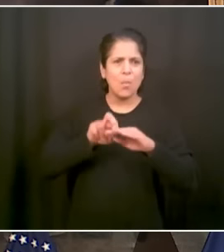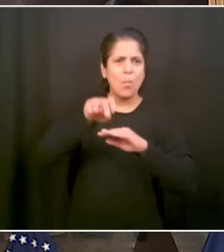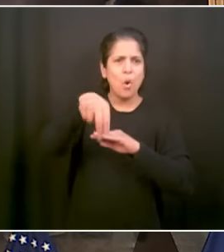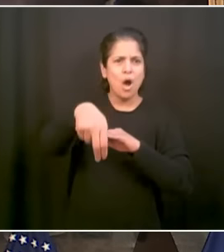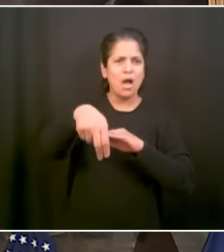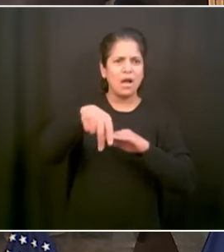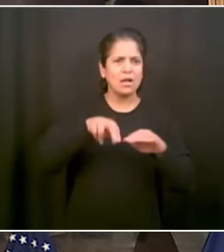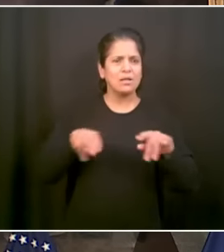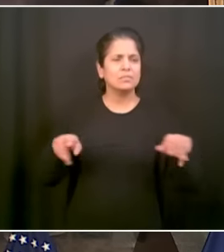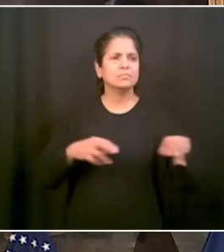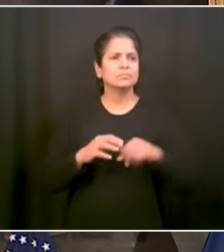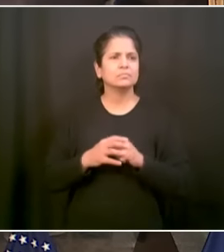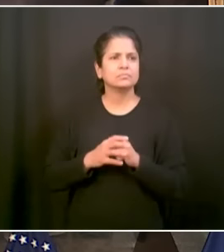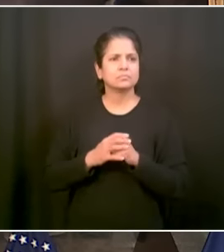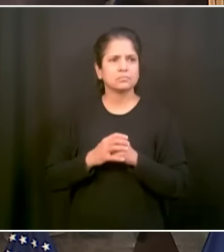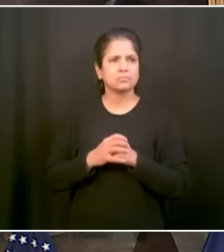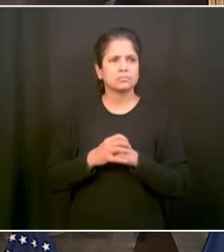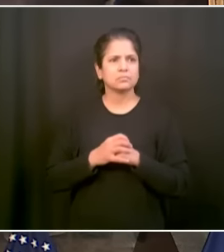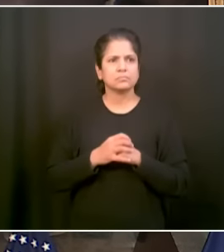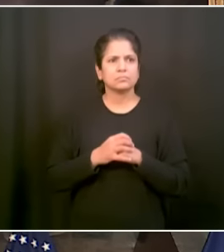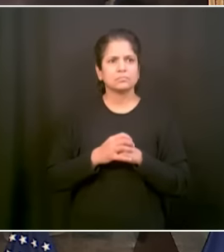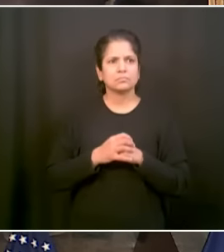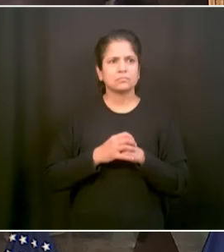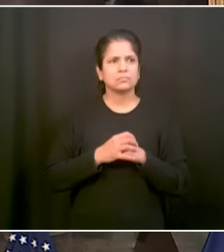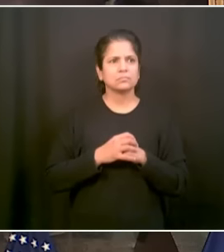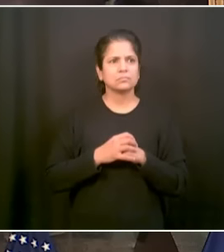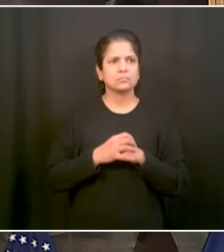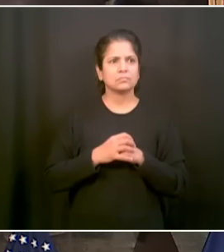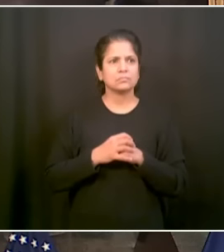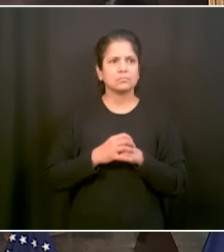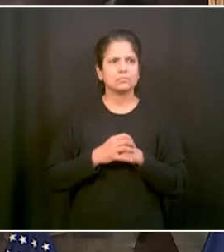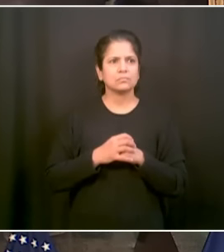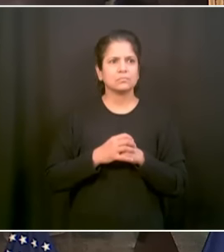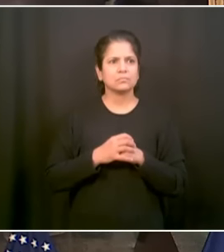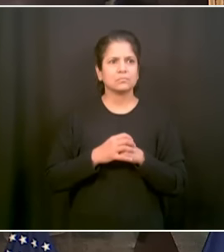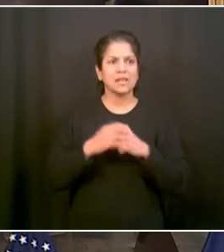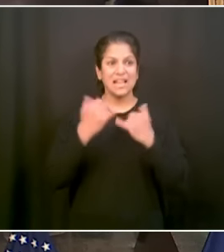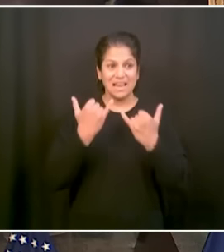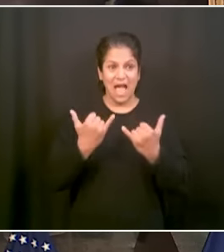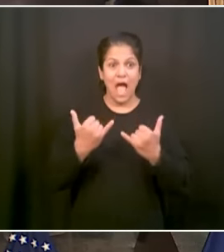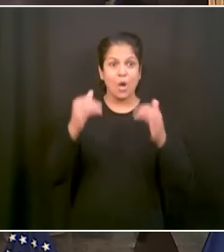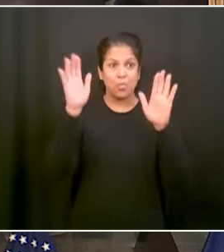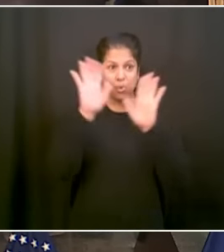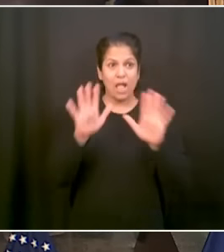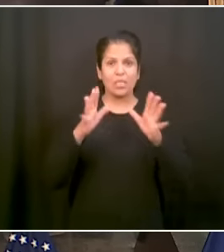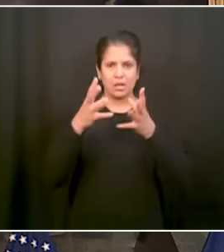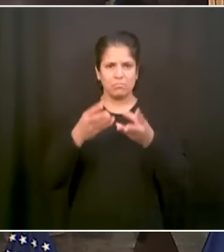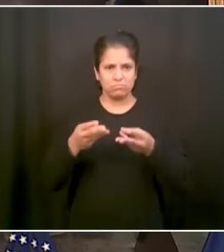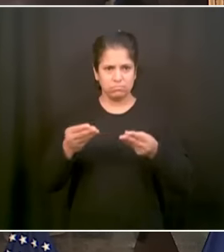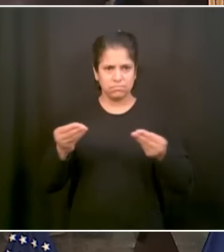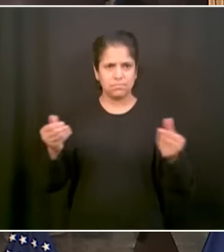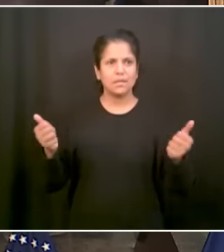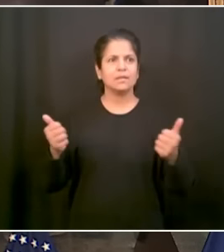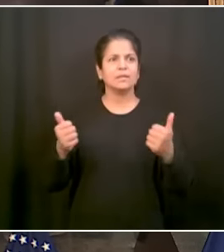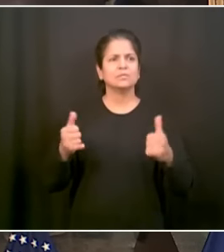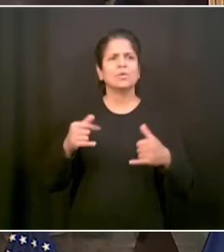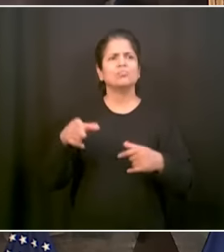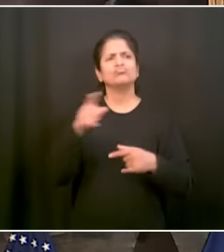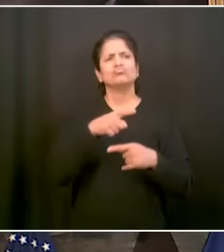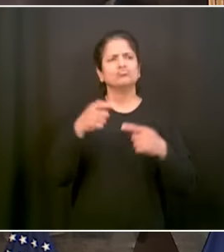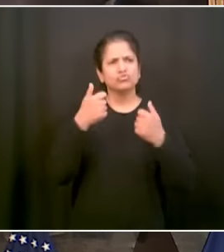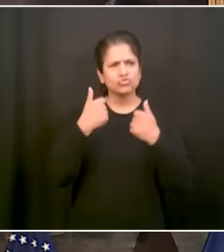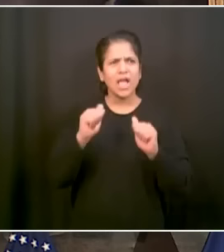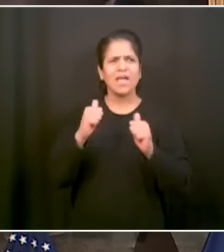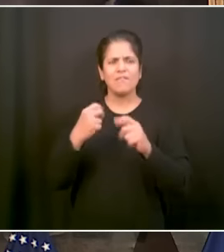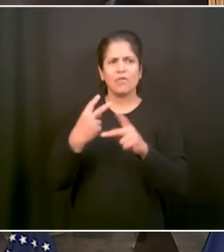back into the street. Now that you have this storm under your belt, are you looking into any new ideas for snow clearing and dealing